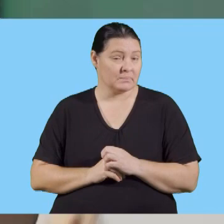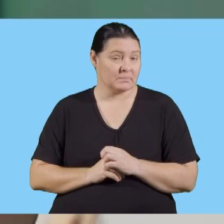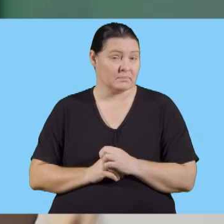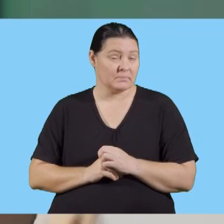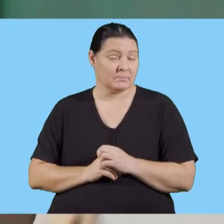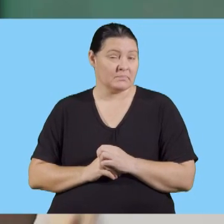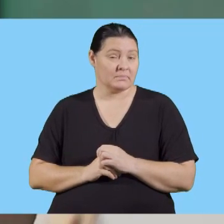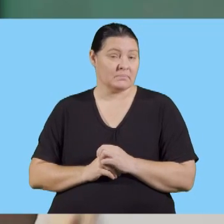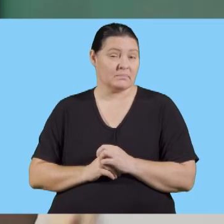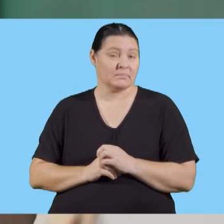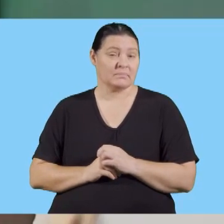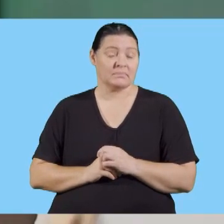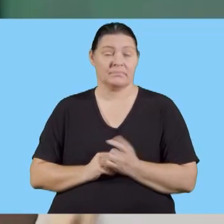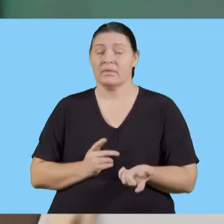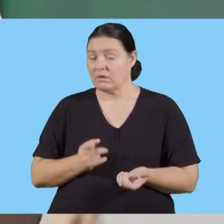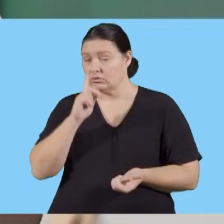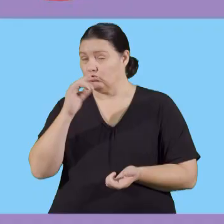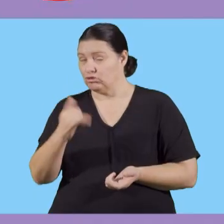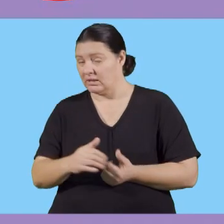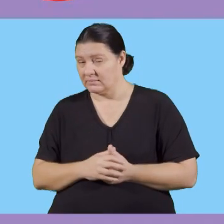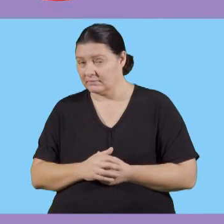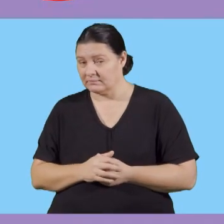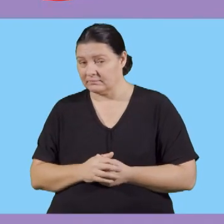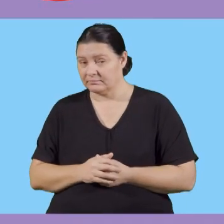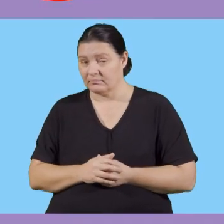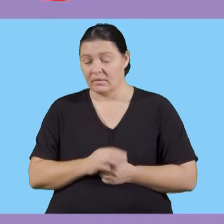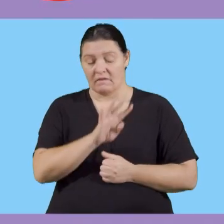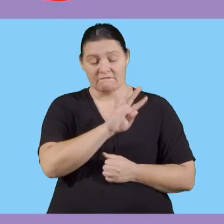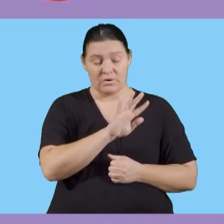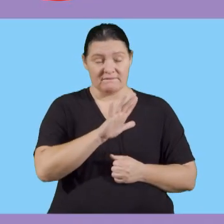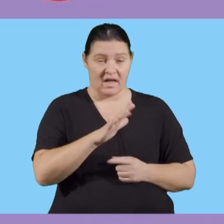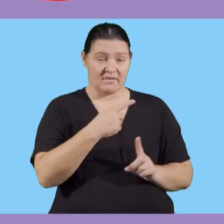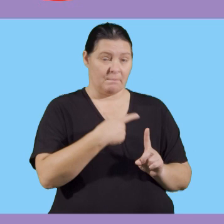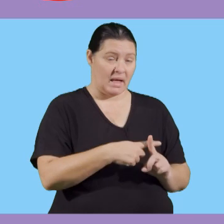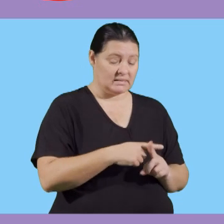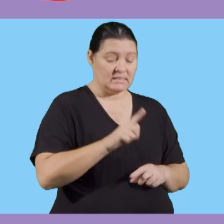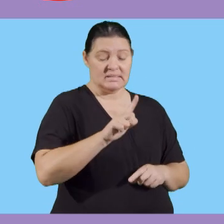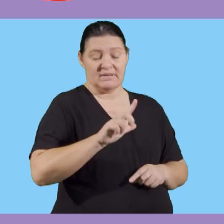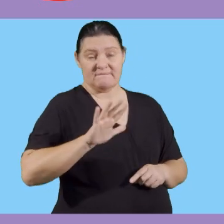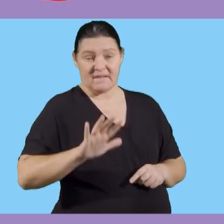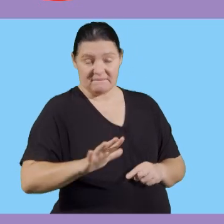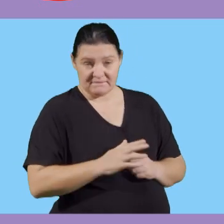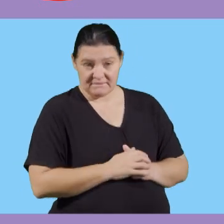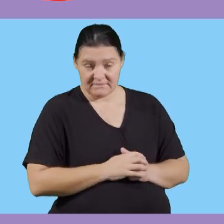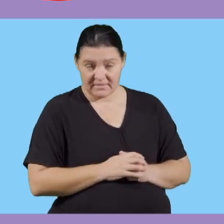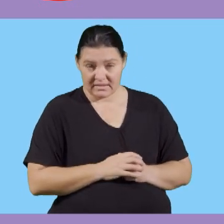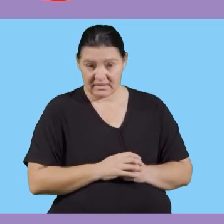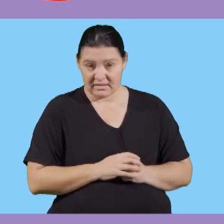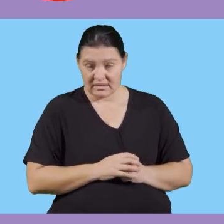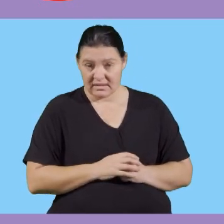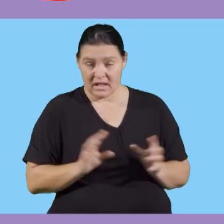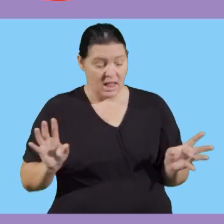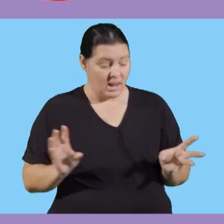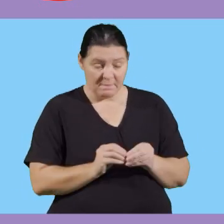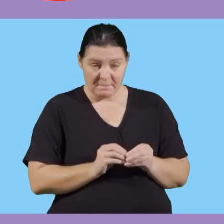and 75 females, I need to check that. So that is 45 males and 75 females.